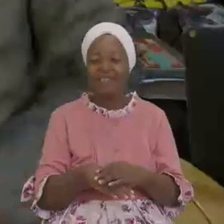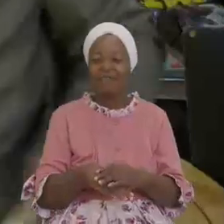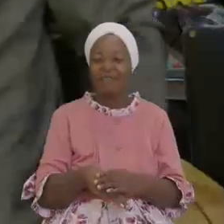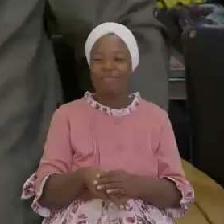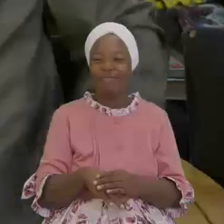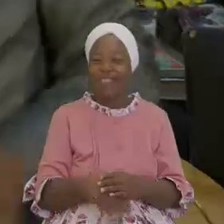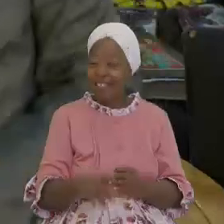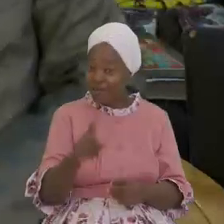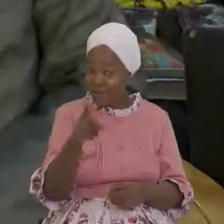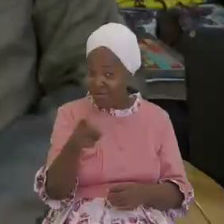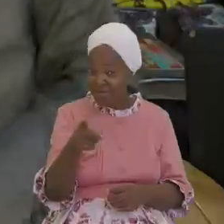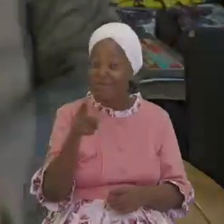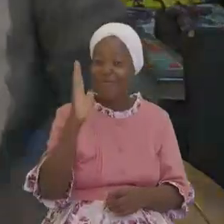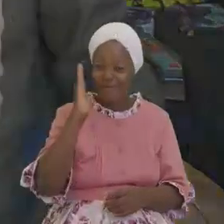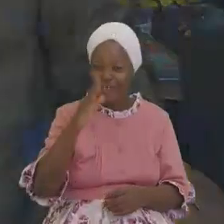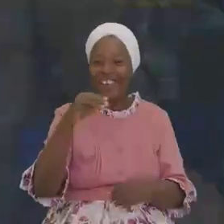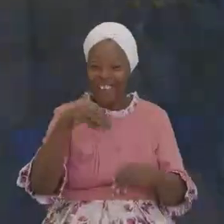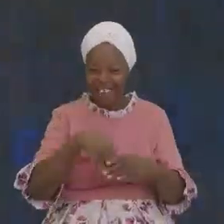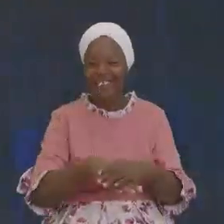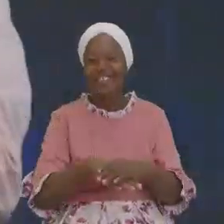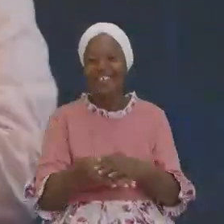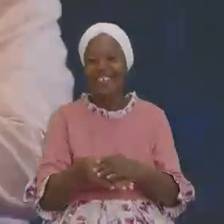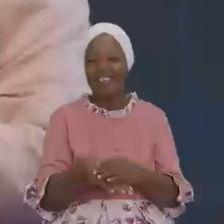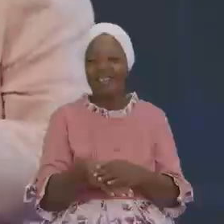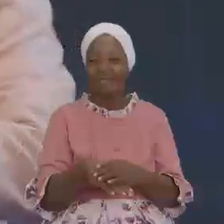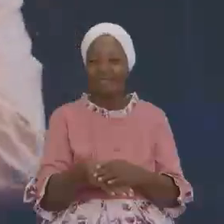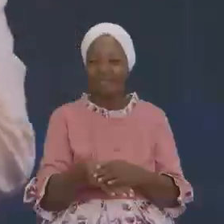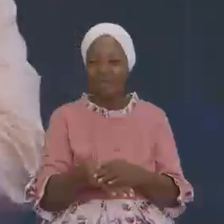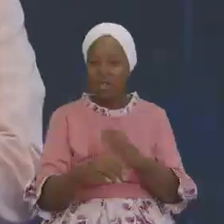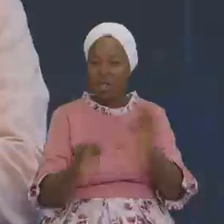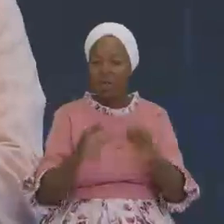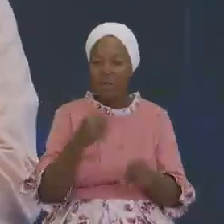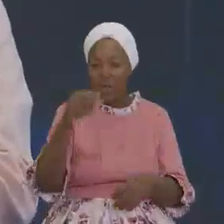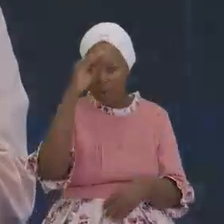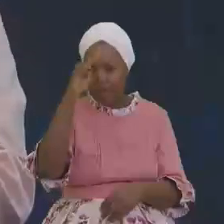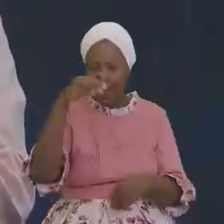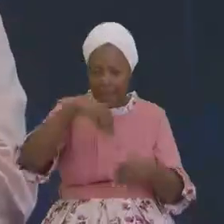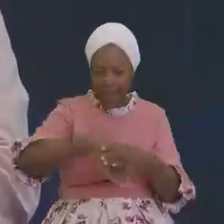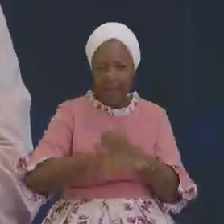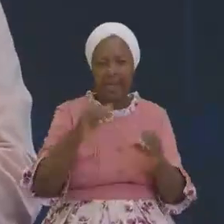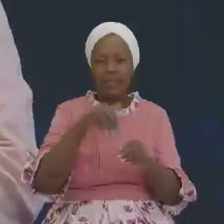You will enter. If any man enter in,